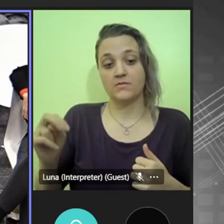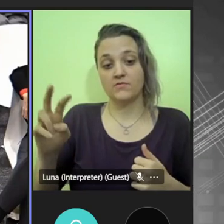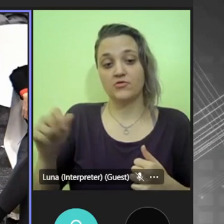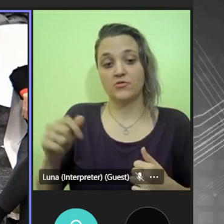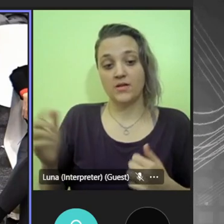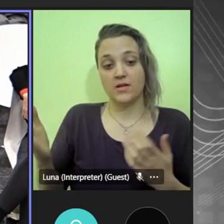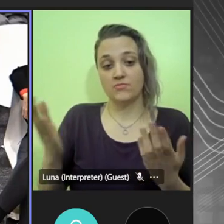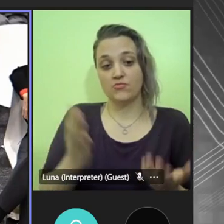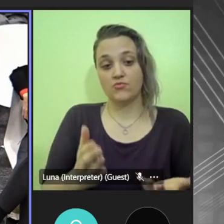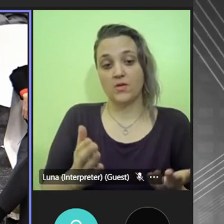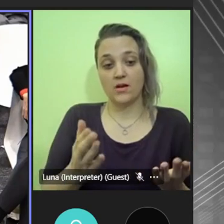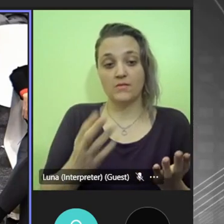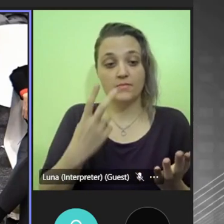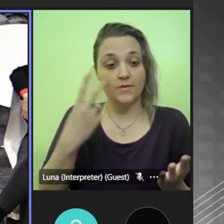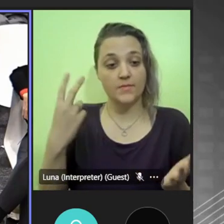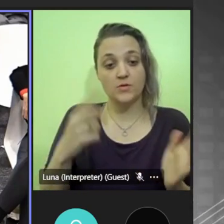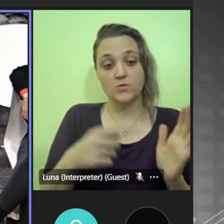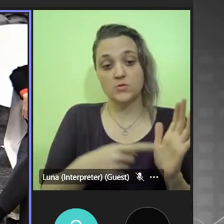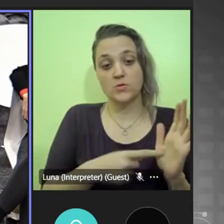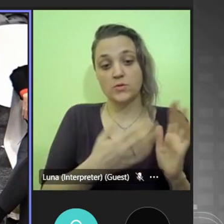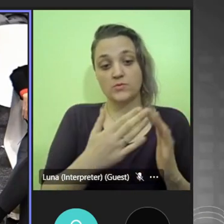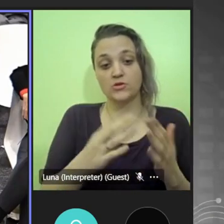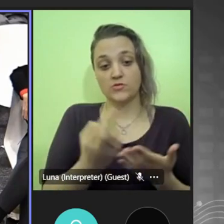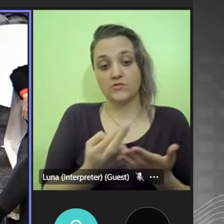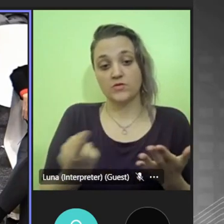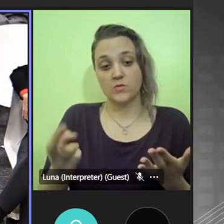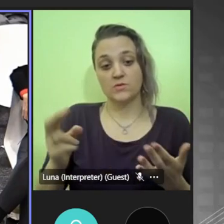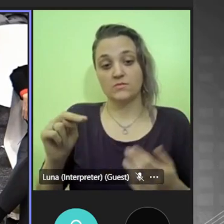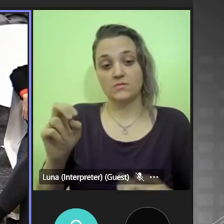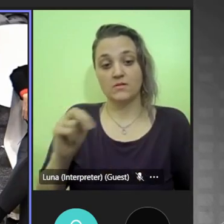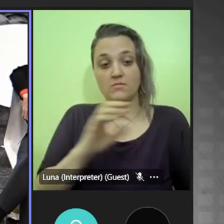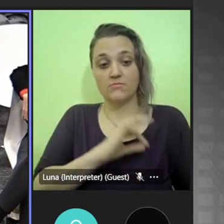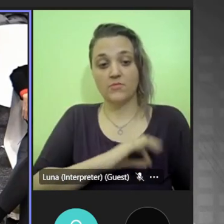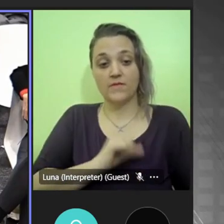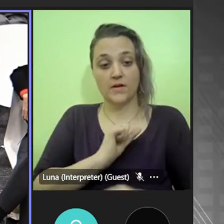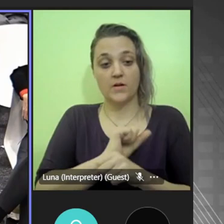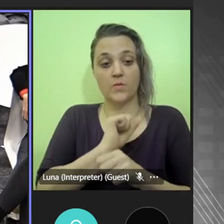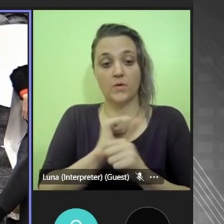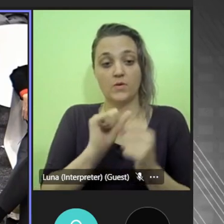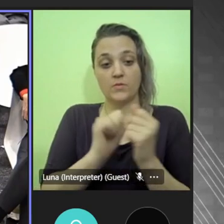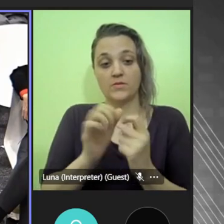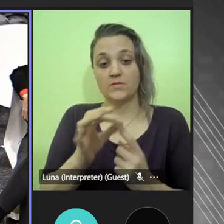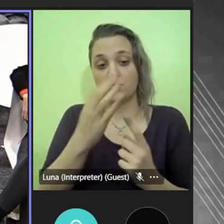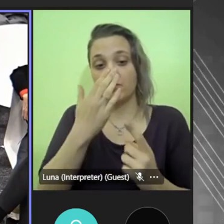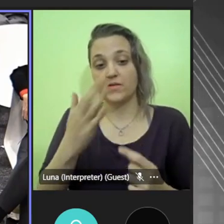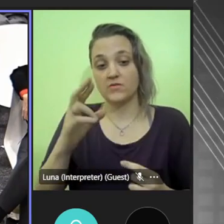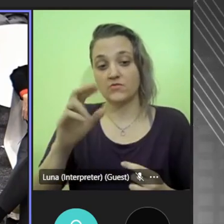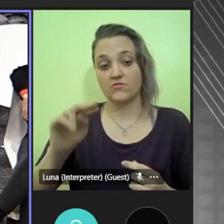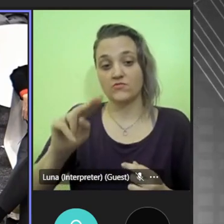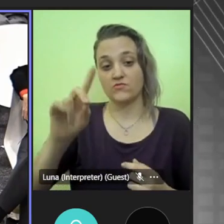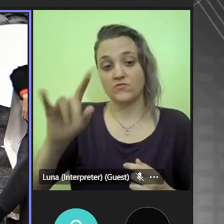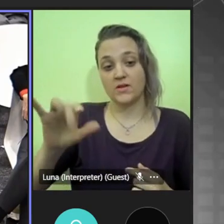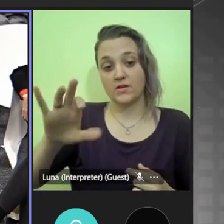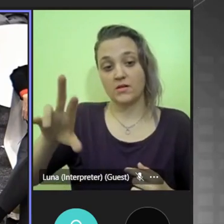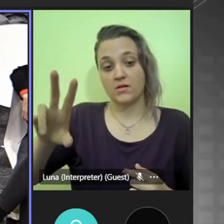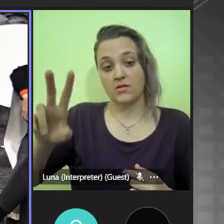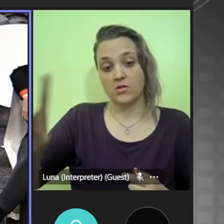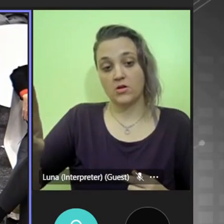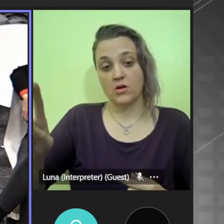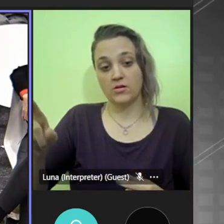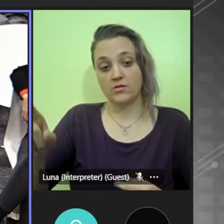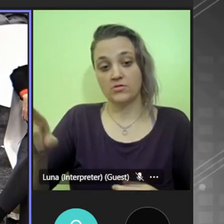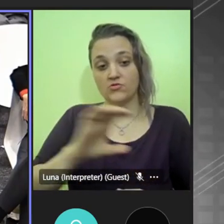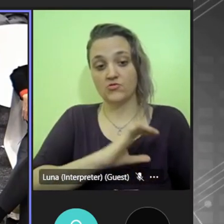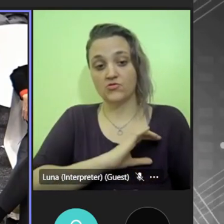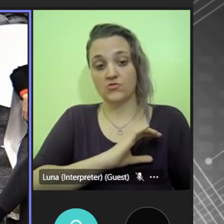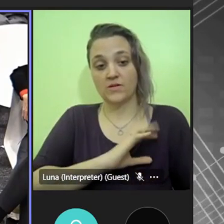I brought a little memento, Community Resources, a nonprofit I work with. Special thanks to Randy Clark, Wmata